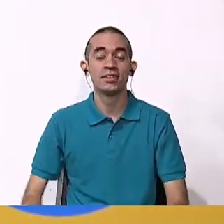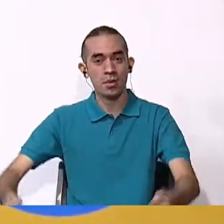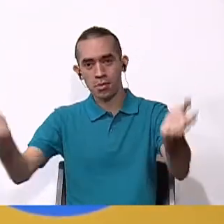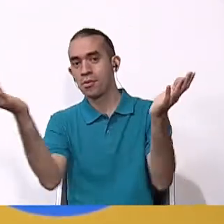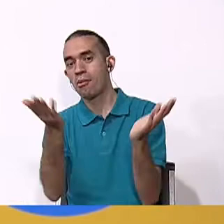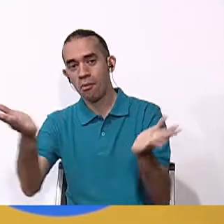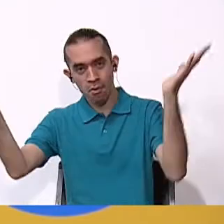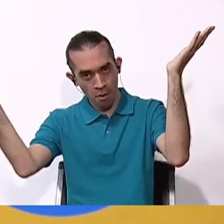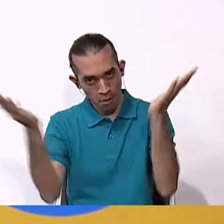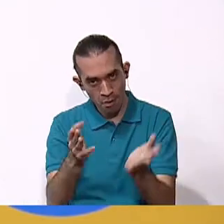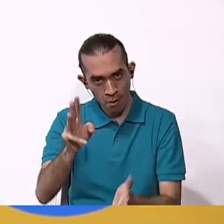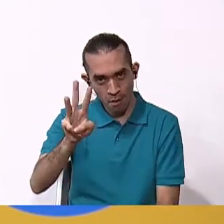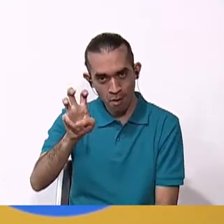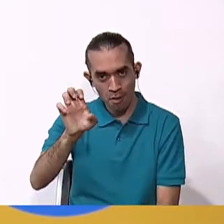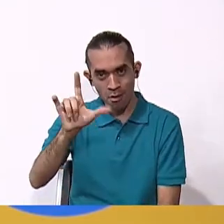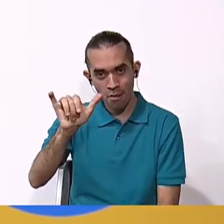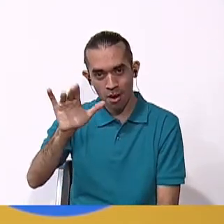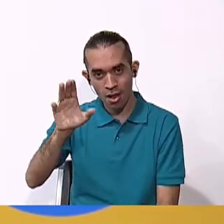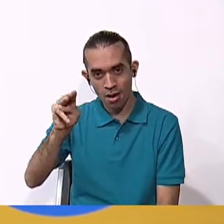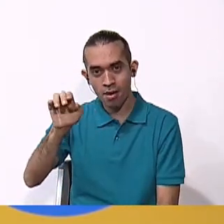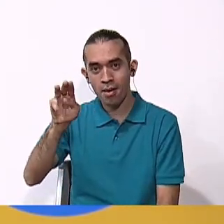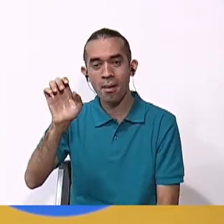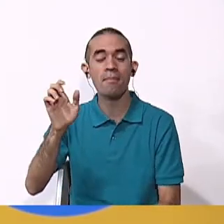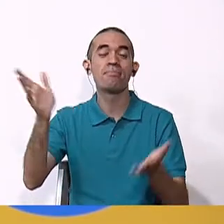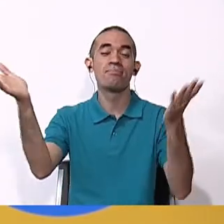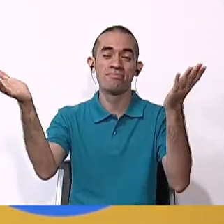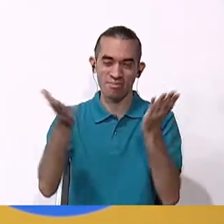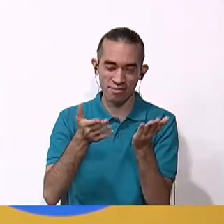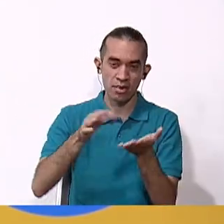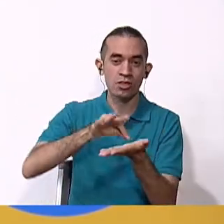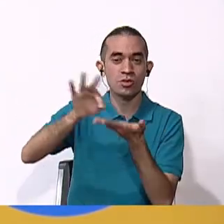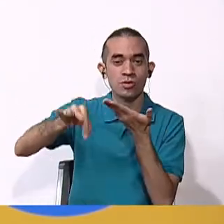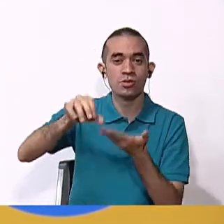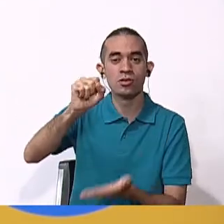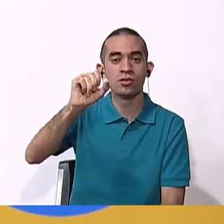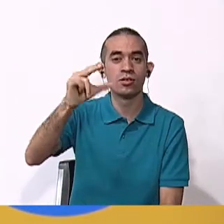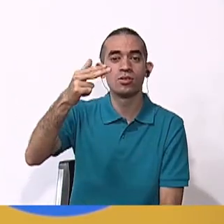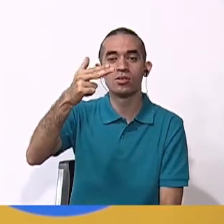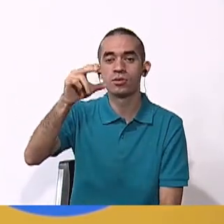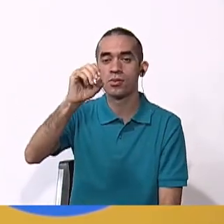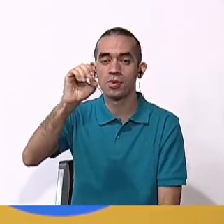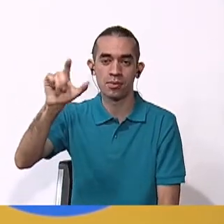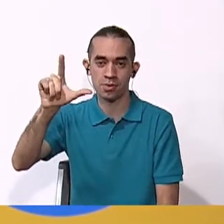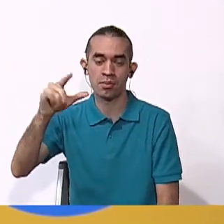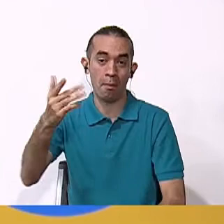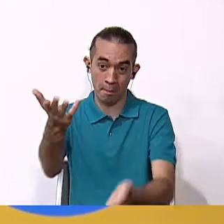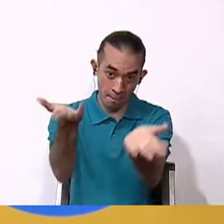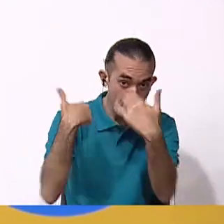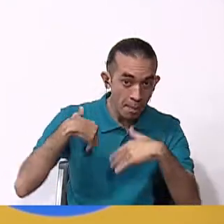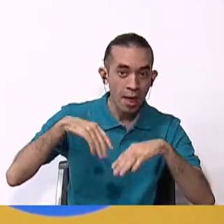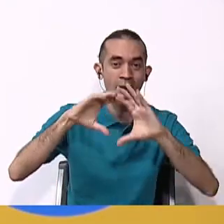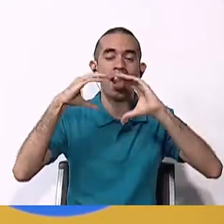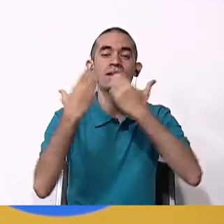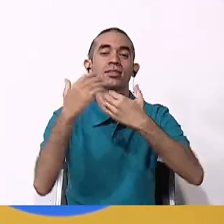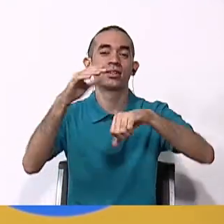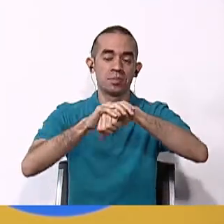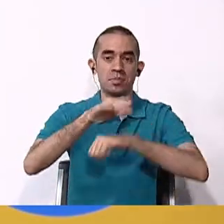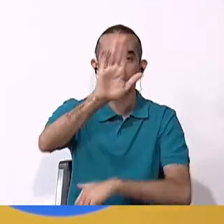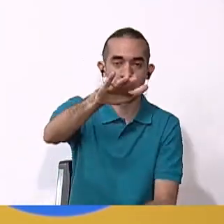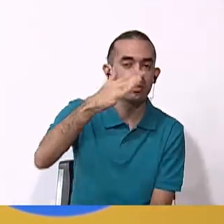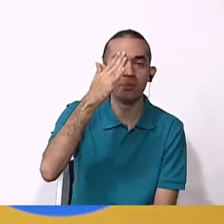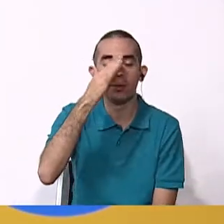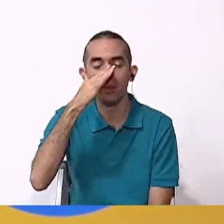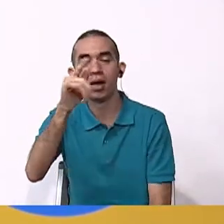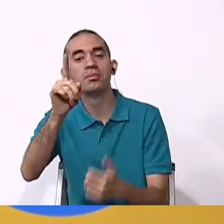Welcome. Welcome to school. Come in. Come into the English class. Call your mother,